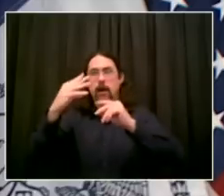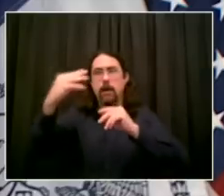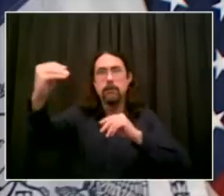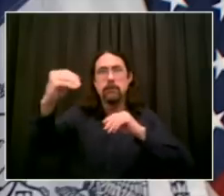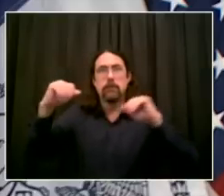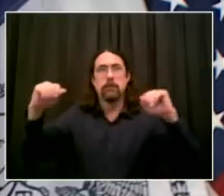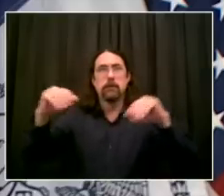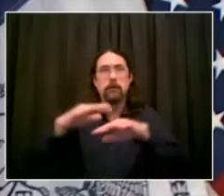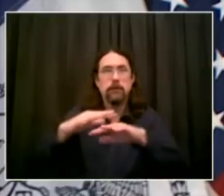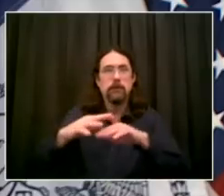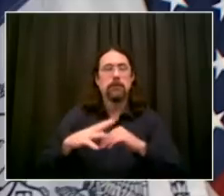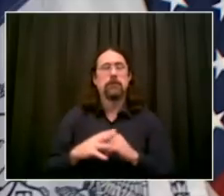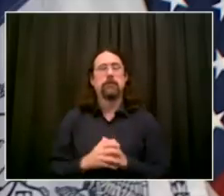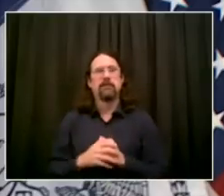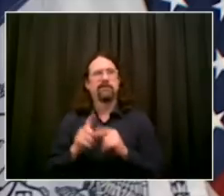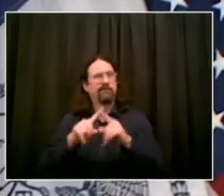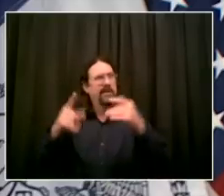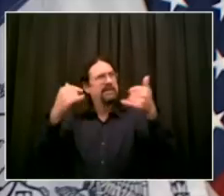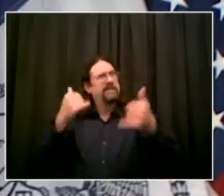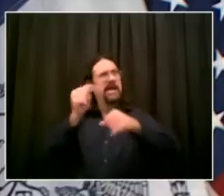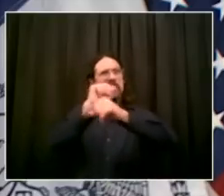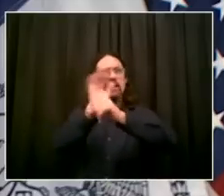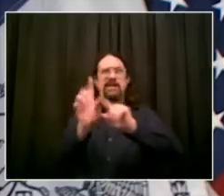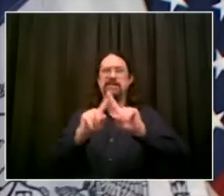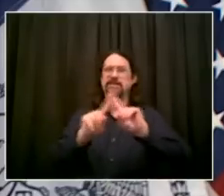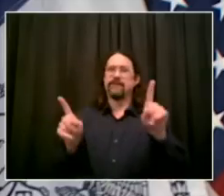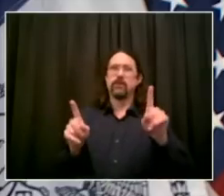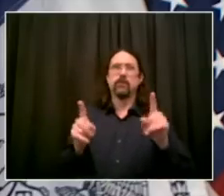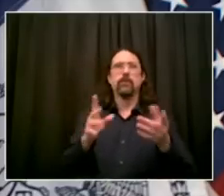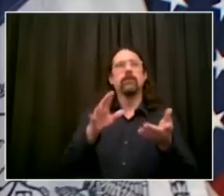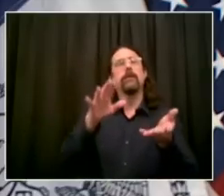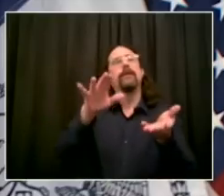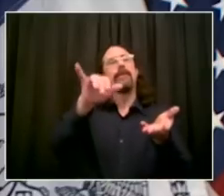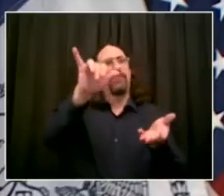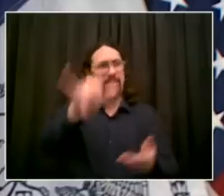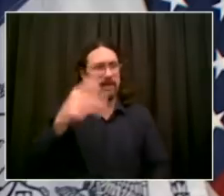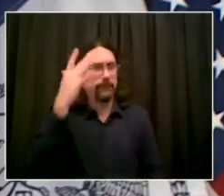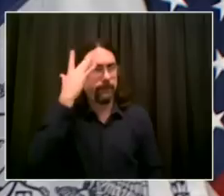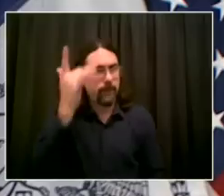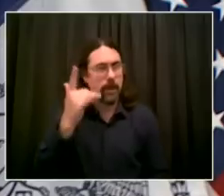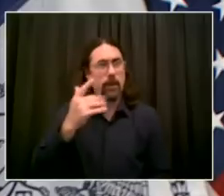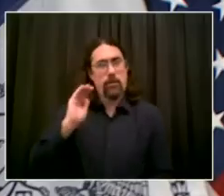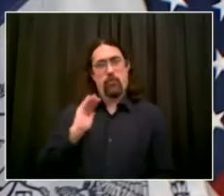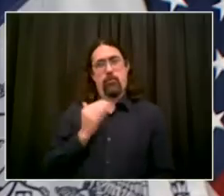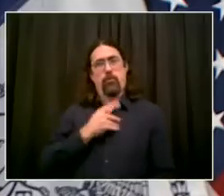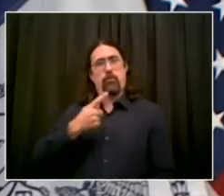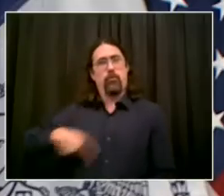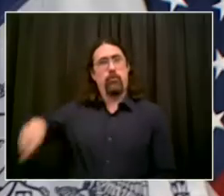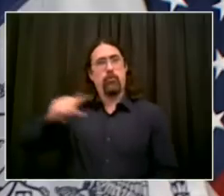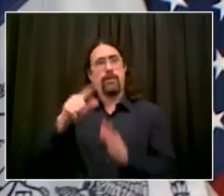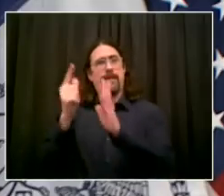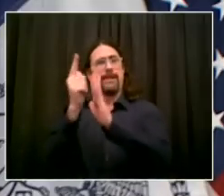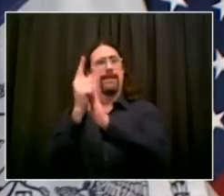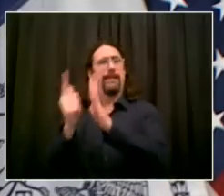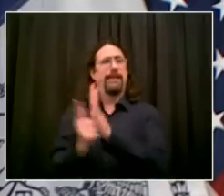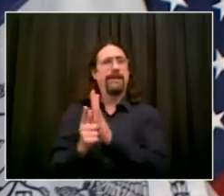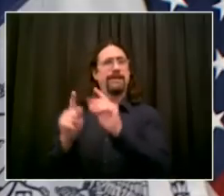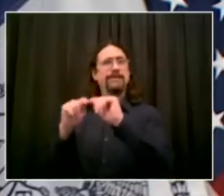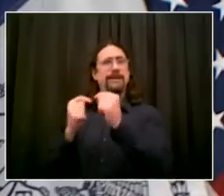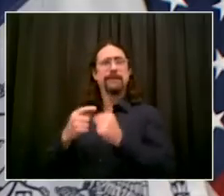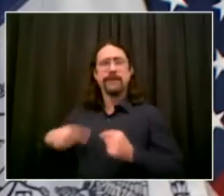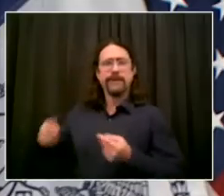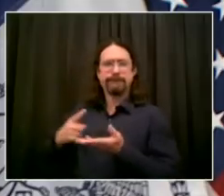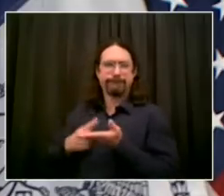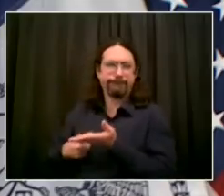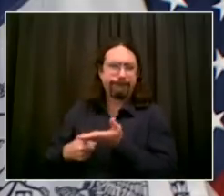I'd like to ask you, in the red zones, I believe the houses of worship are limited to 25% of capacity or 10 people, whichever